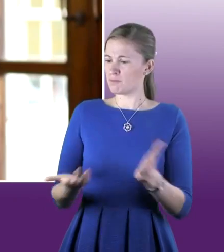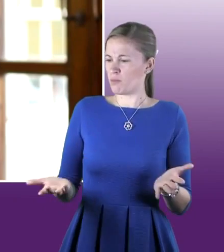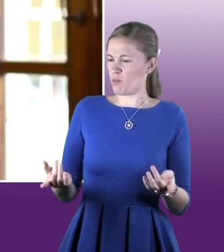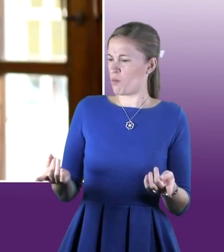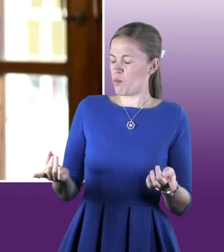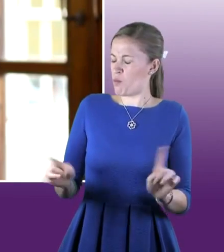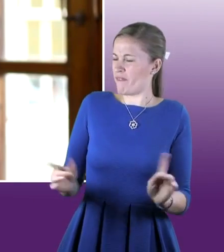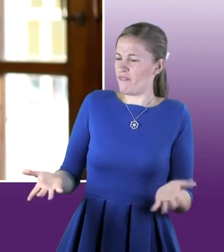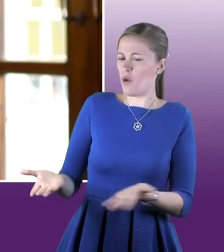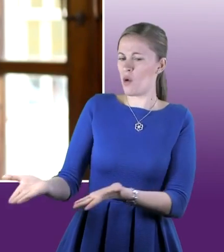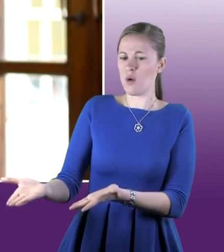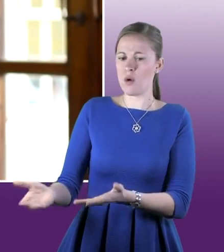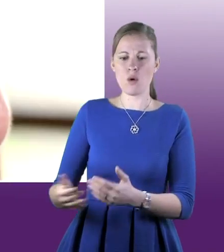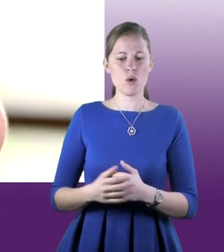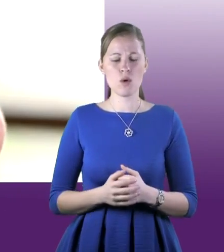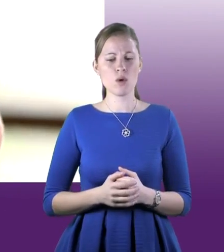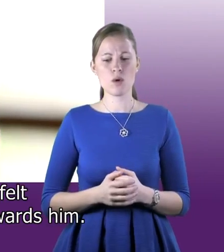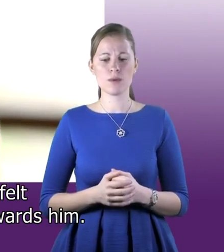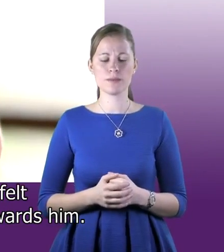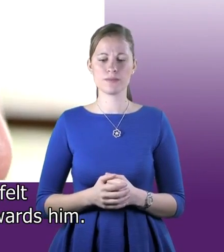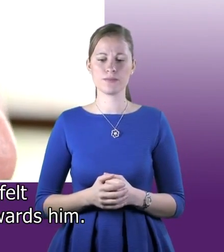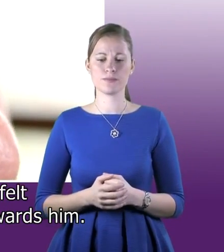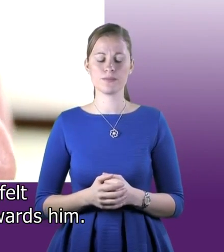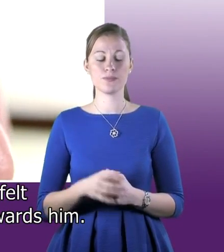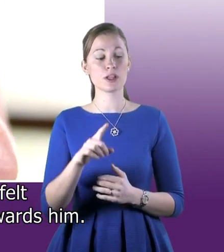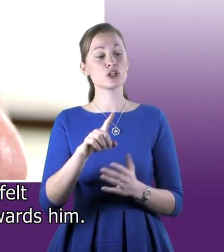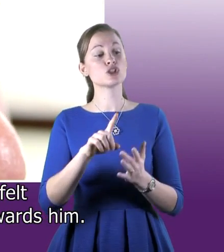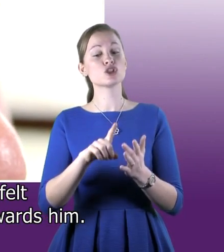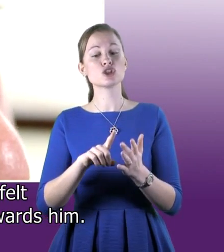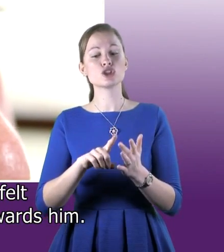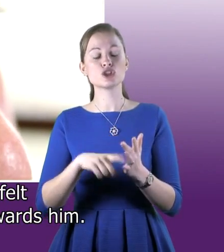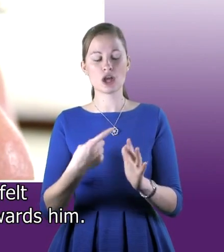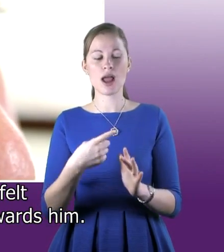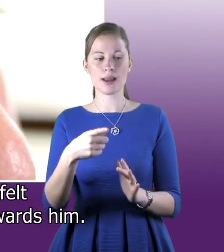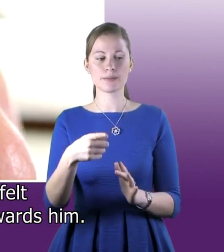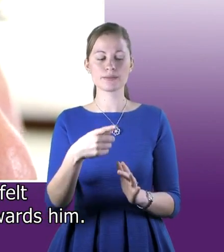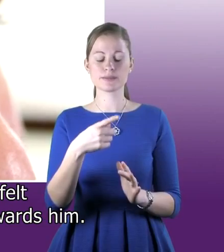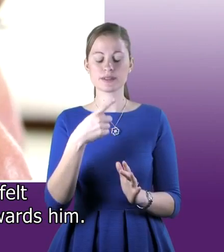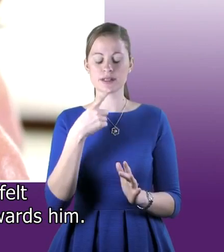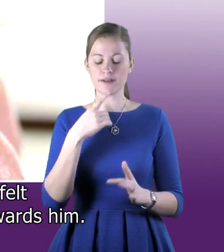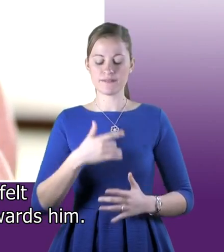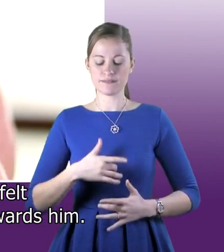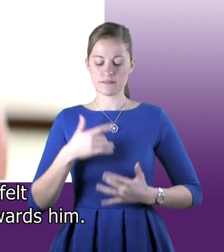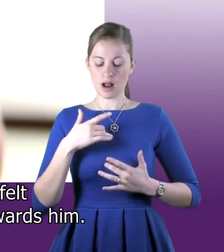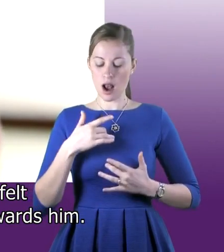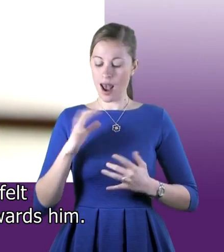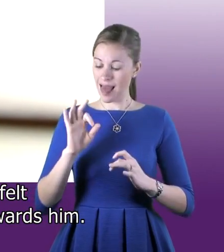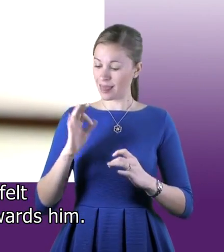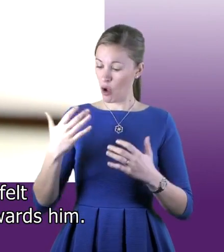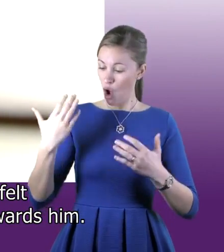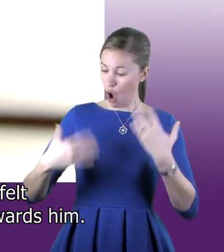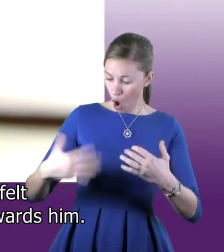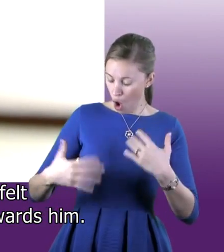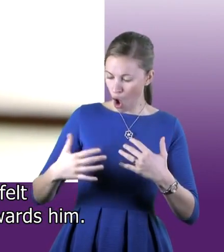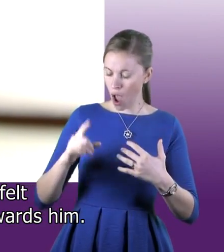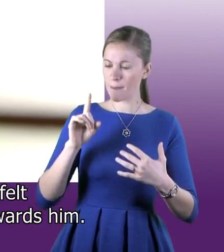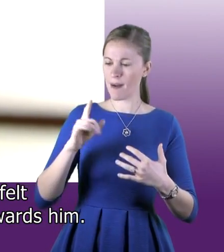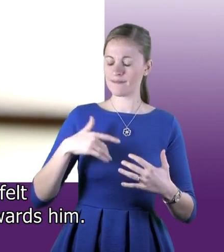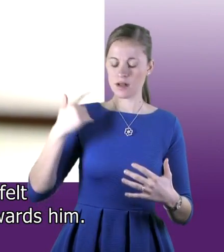the thrill in that? James maintains that the effects on him were felt even whilst there was no direct